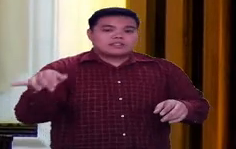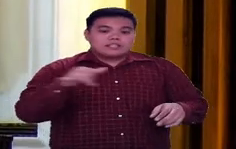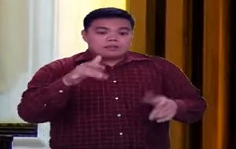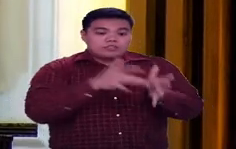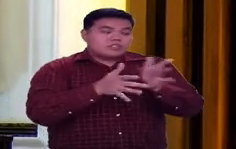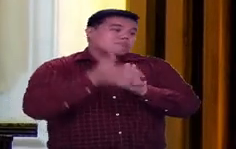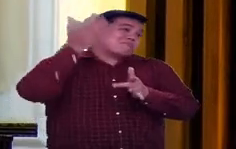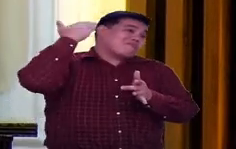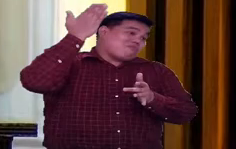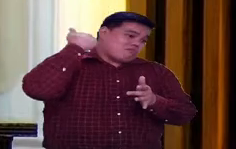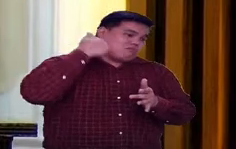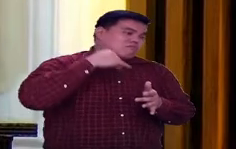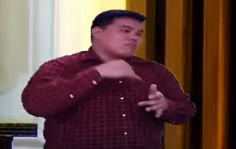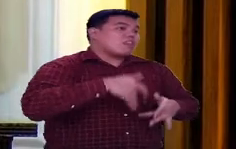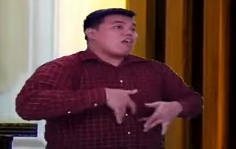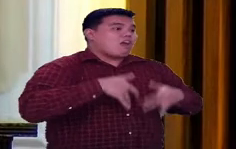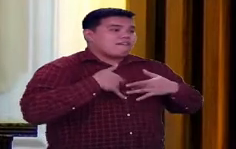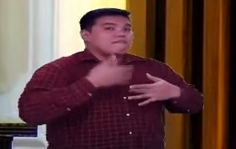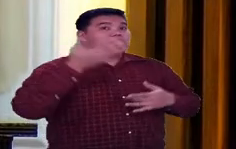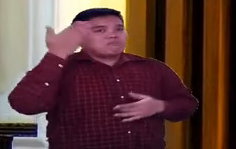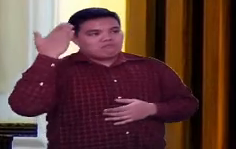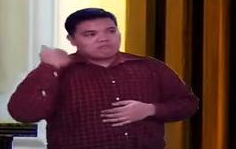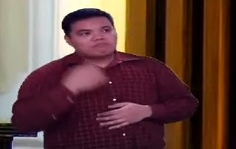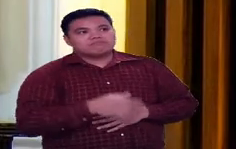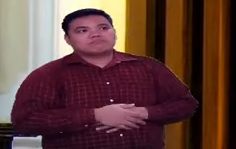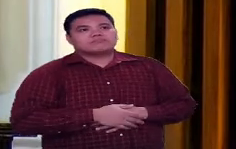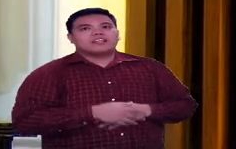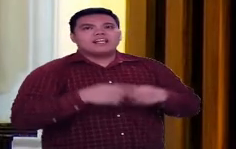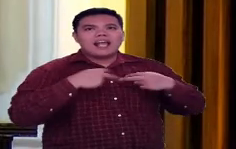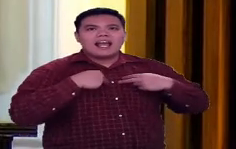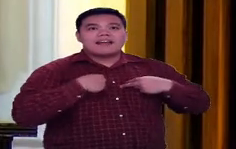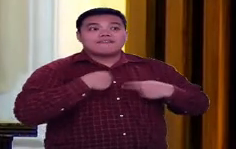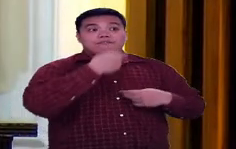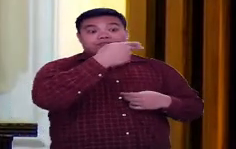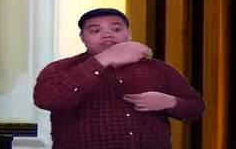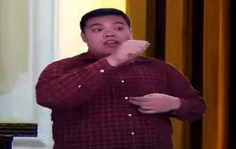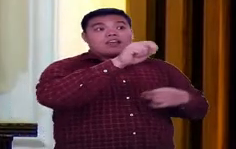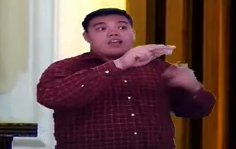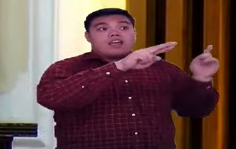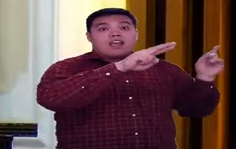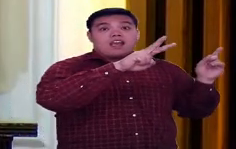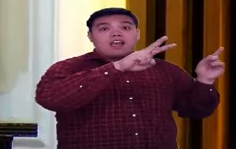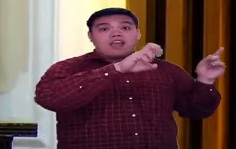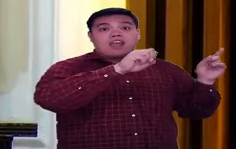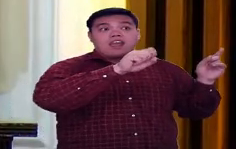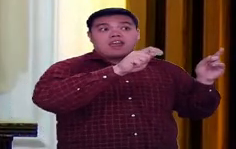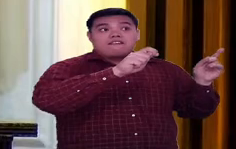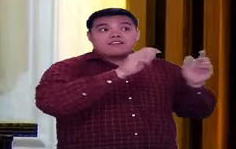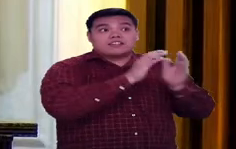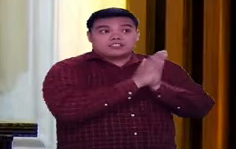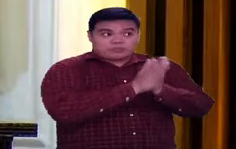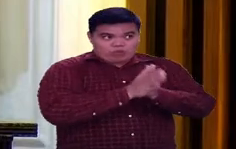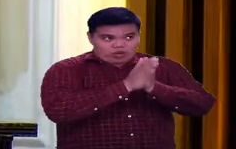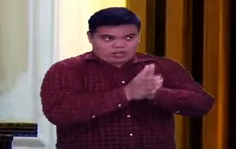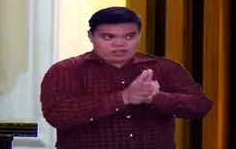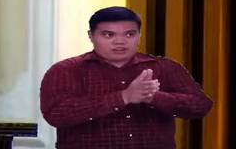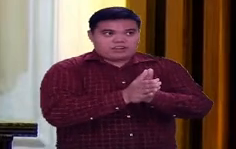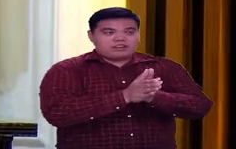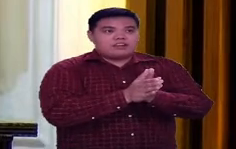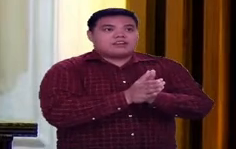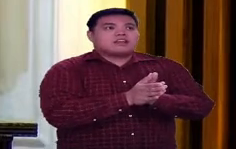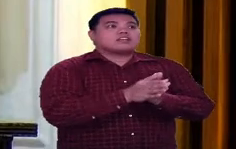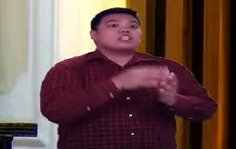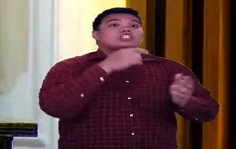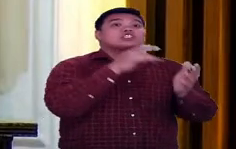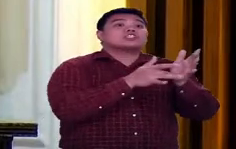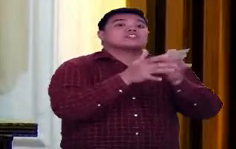earth. He spoke about what some people call the harvest prayer. The harvest prayer.